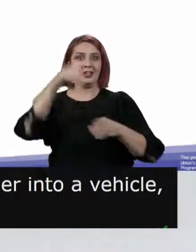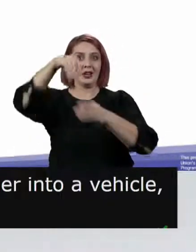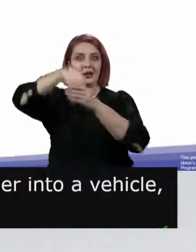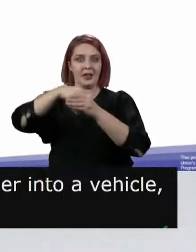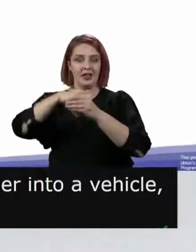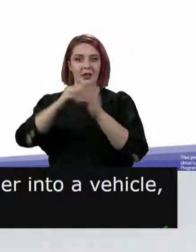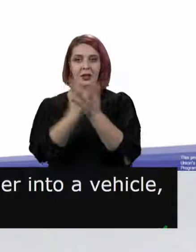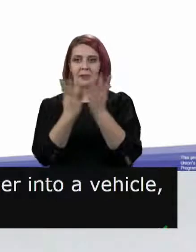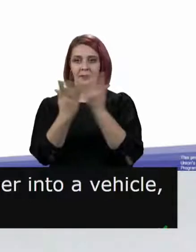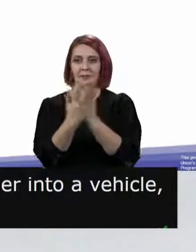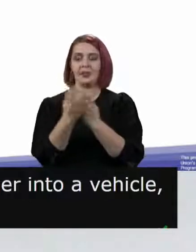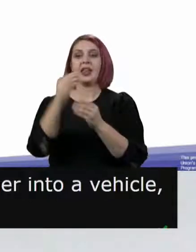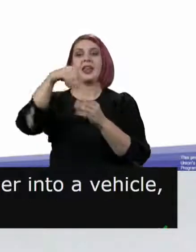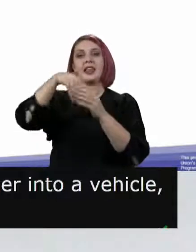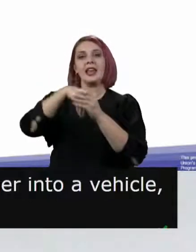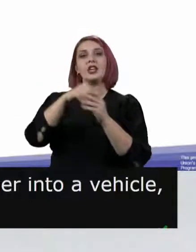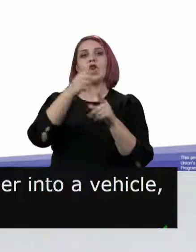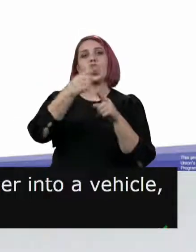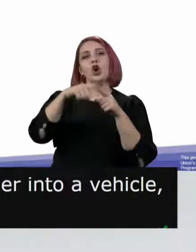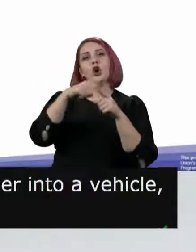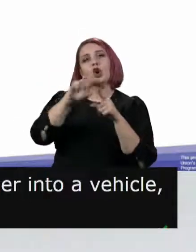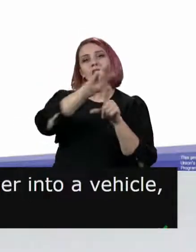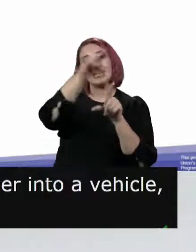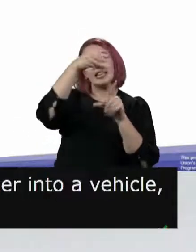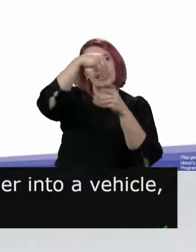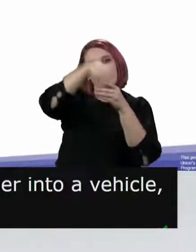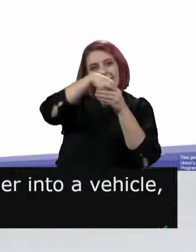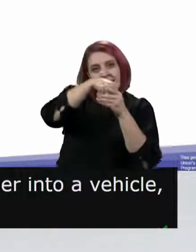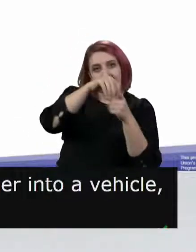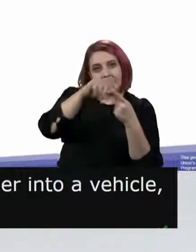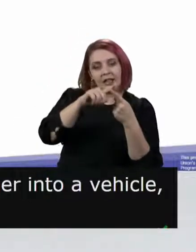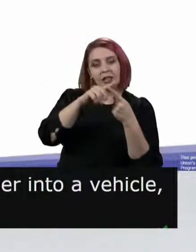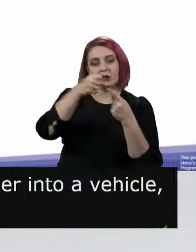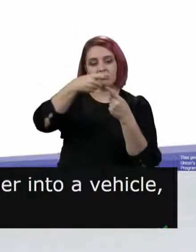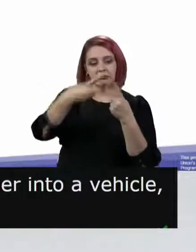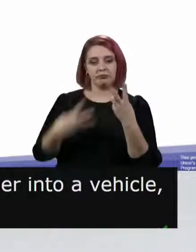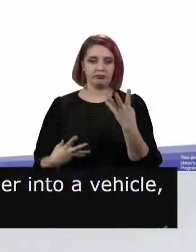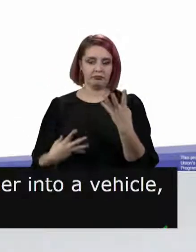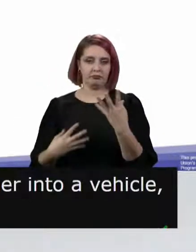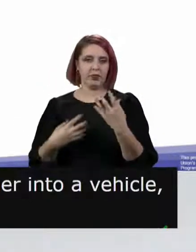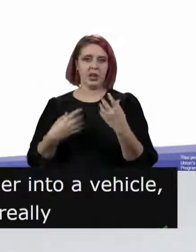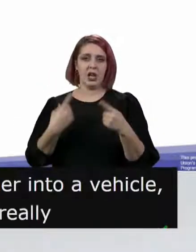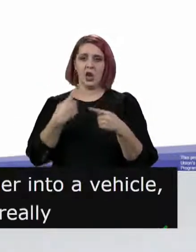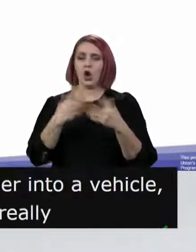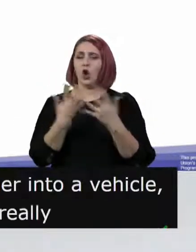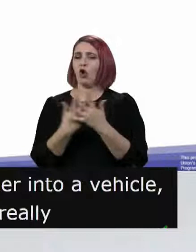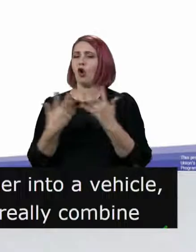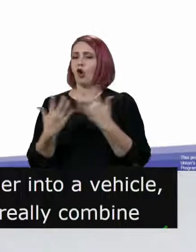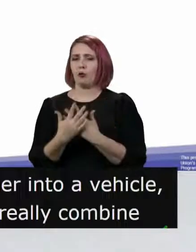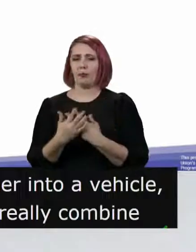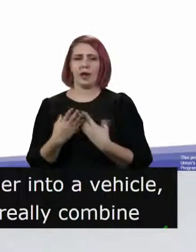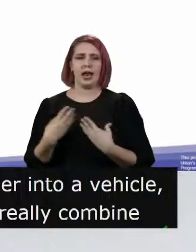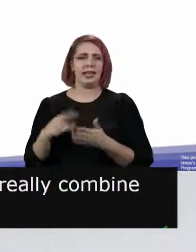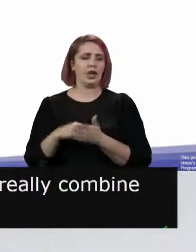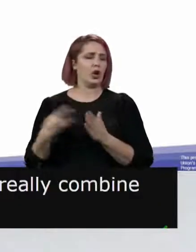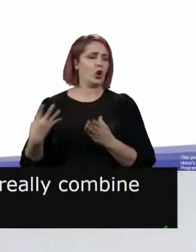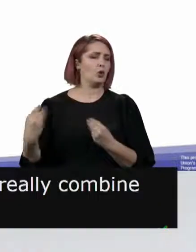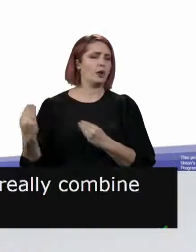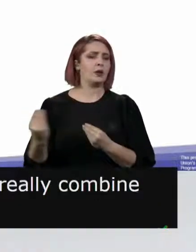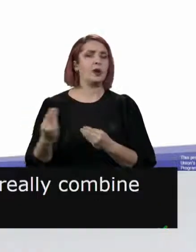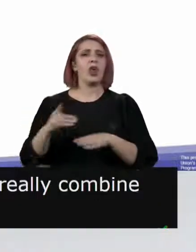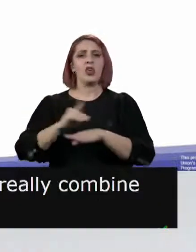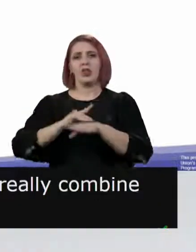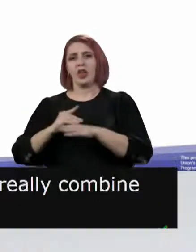Things, to really combine this with mapping and navigation data